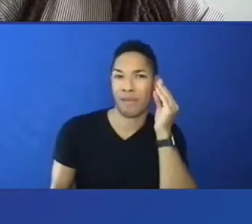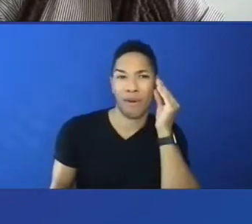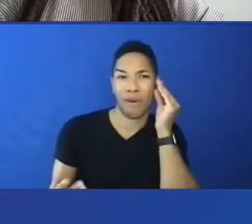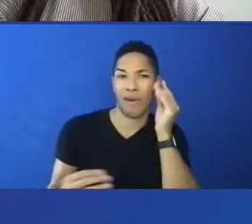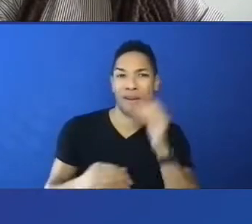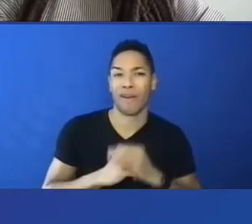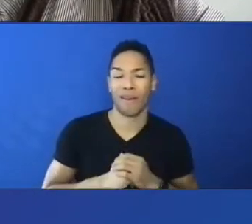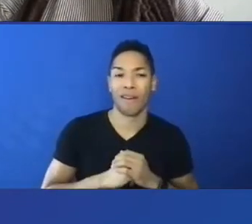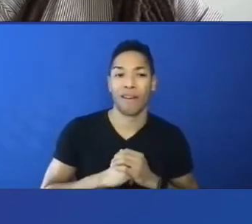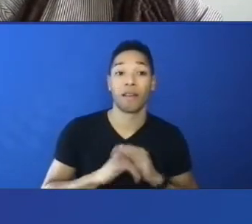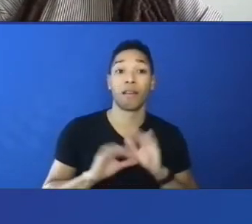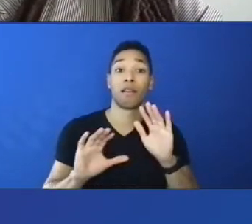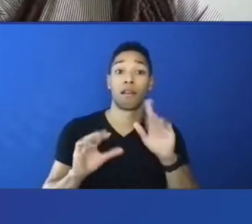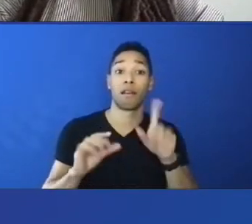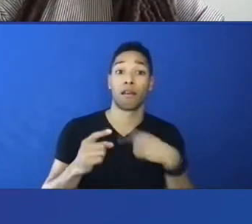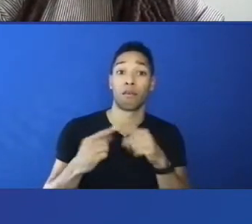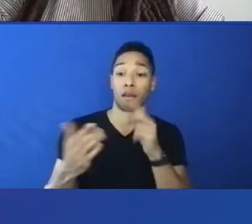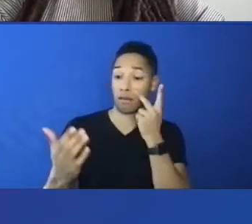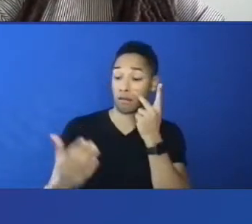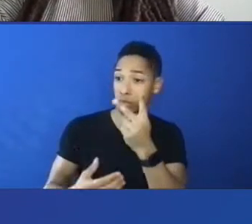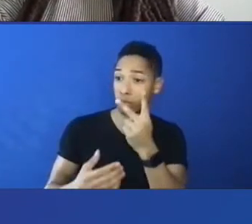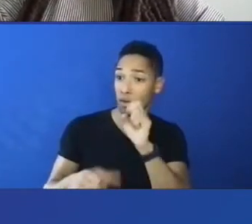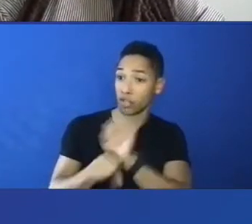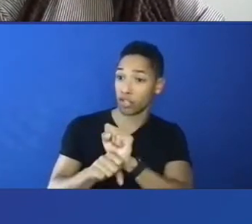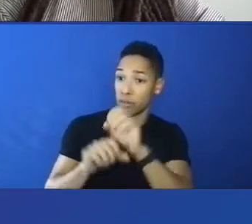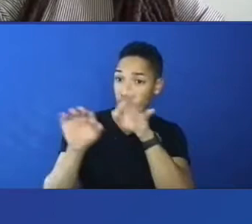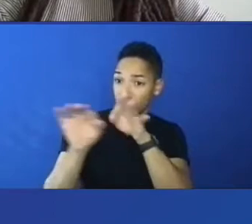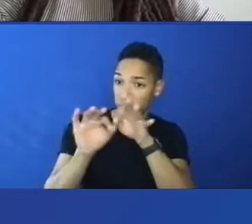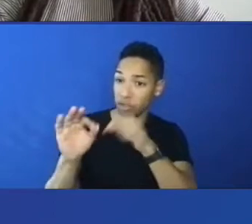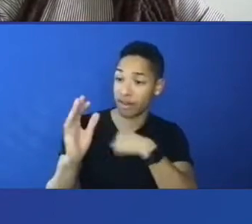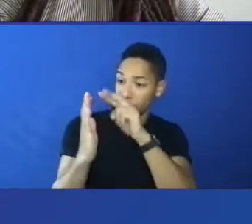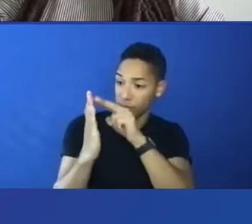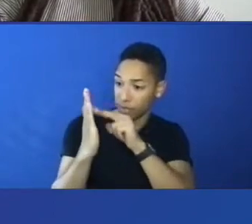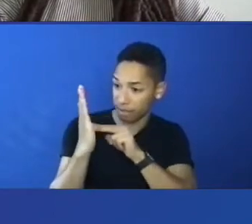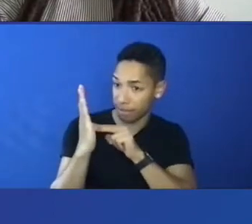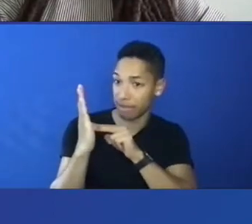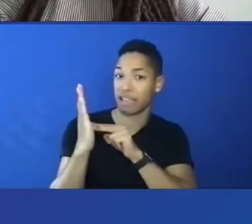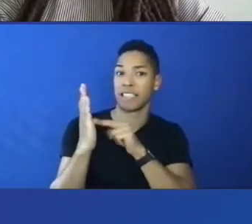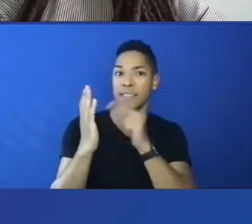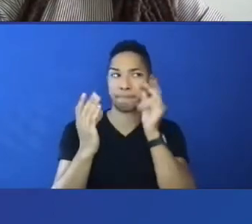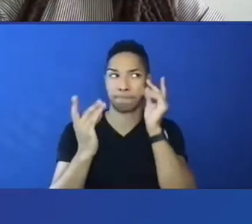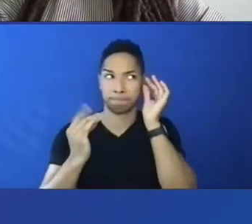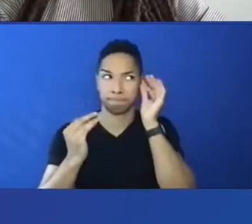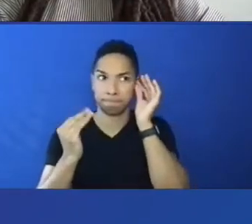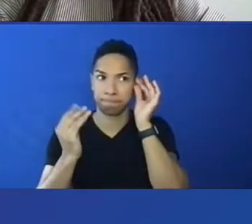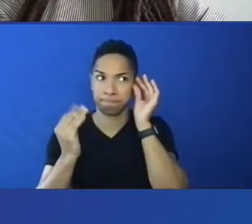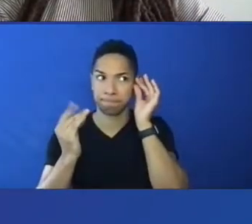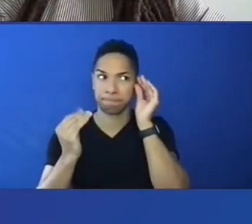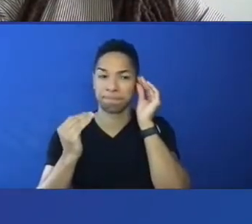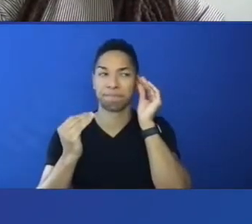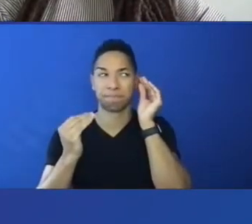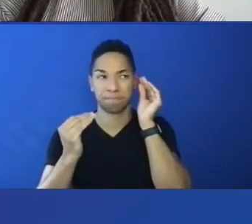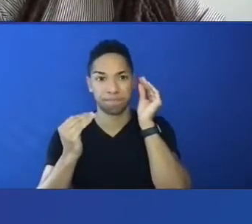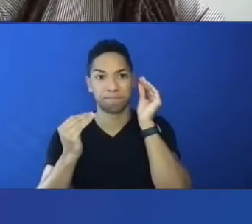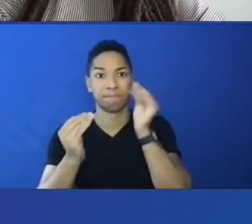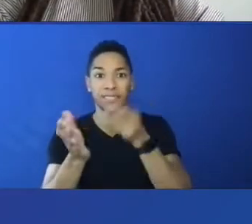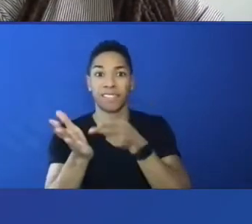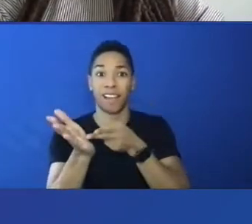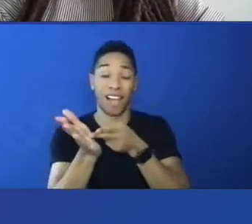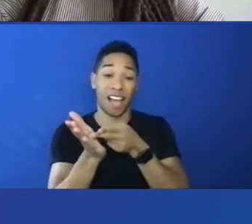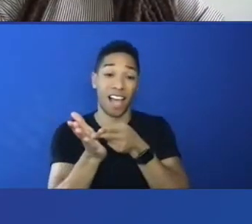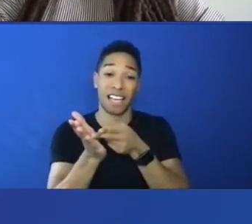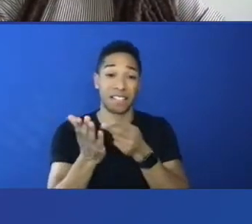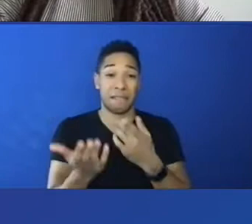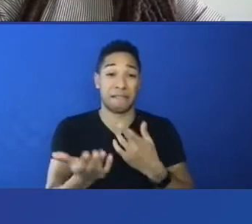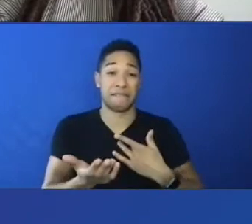And when I saw the job description and I read it and I digested it, it honestly felt like it